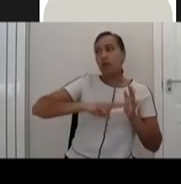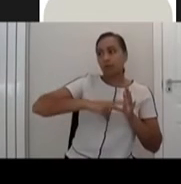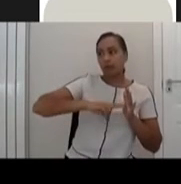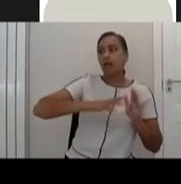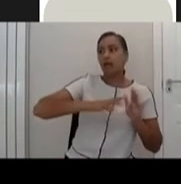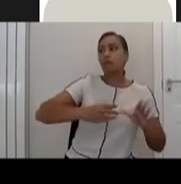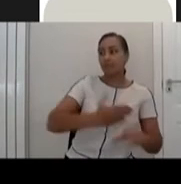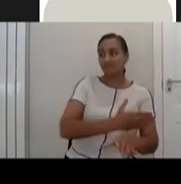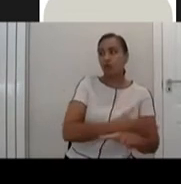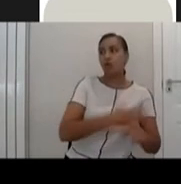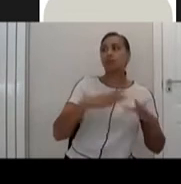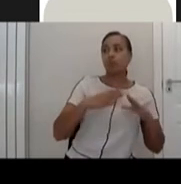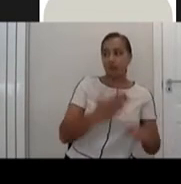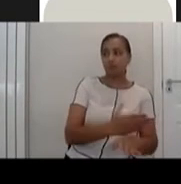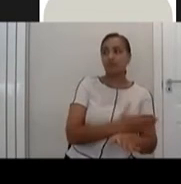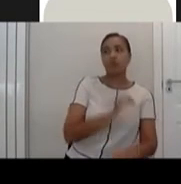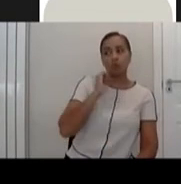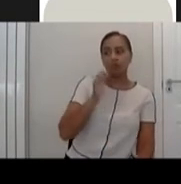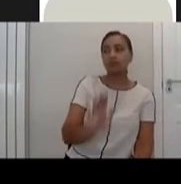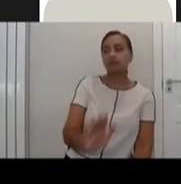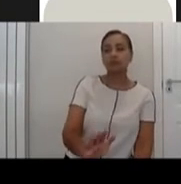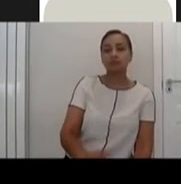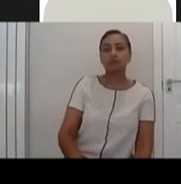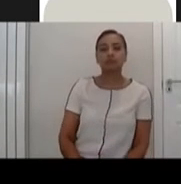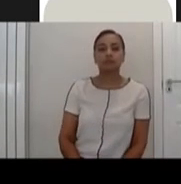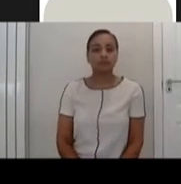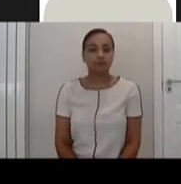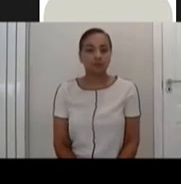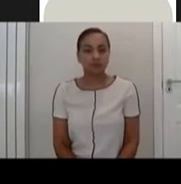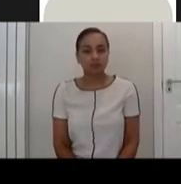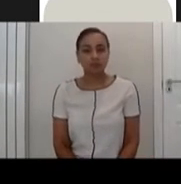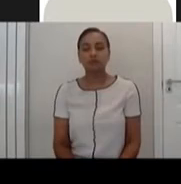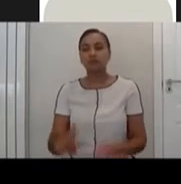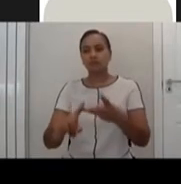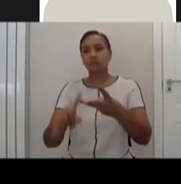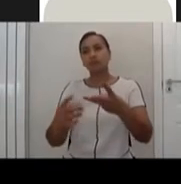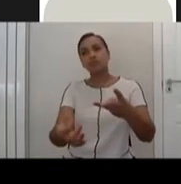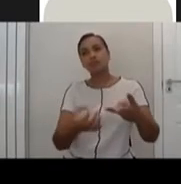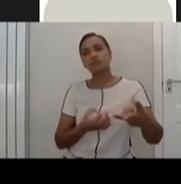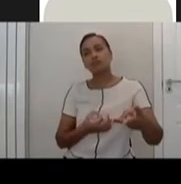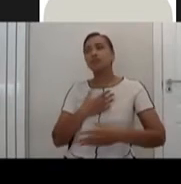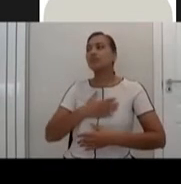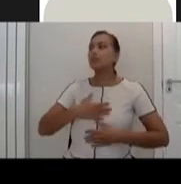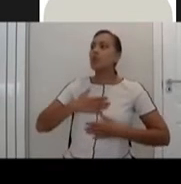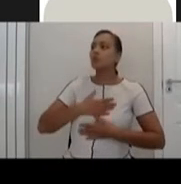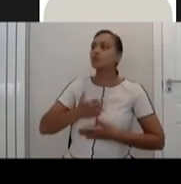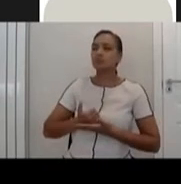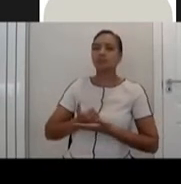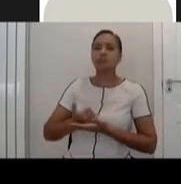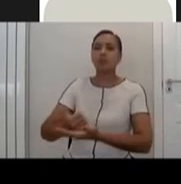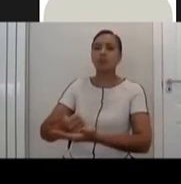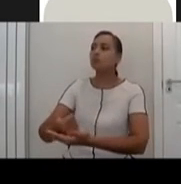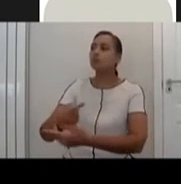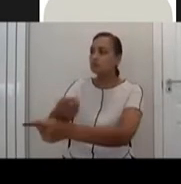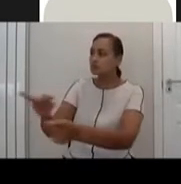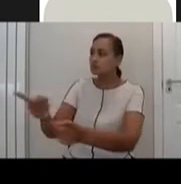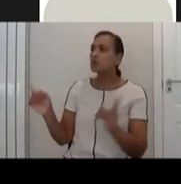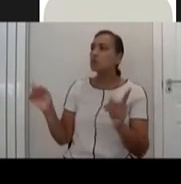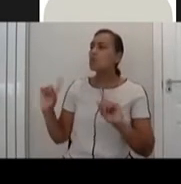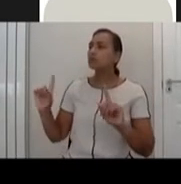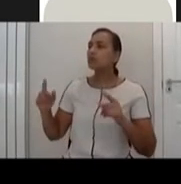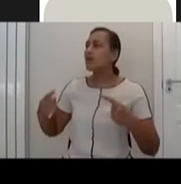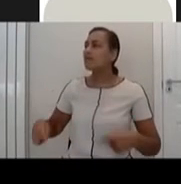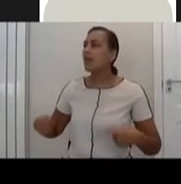The third part of the question around the emotional support being offered to the healthcare